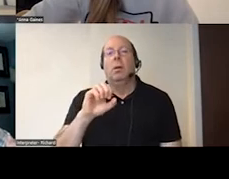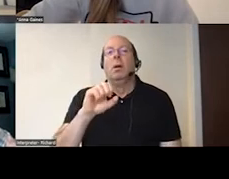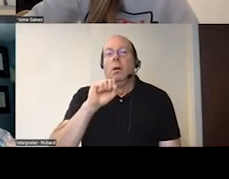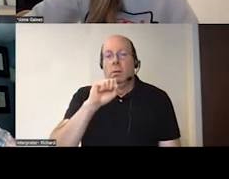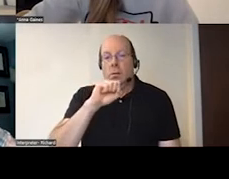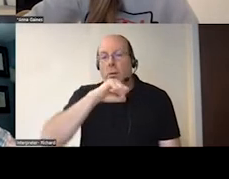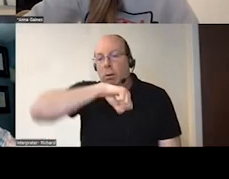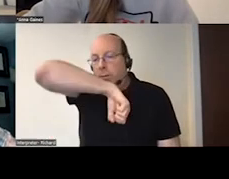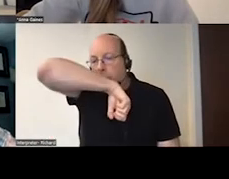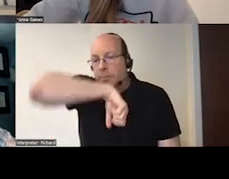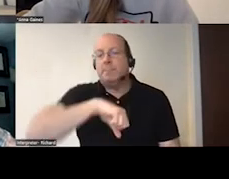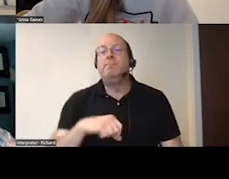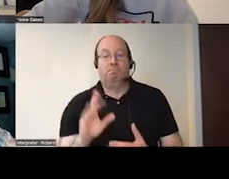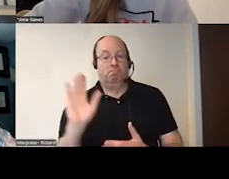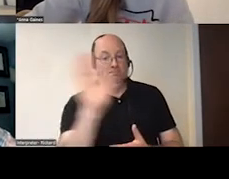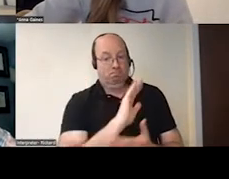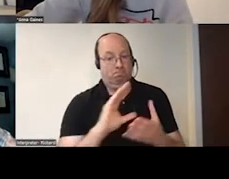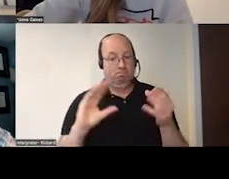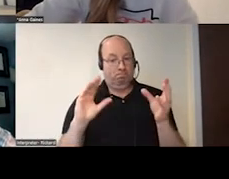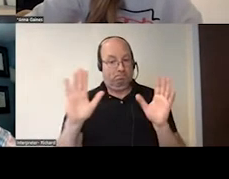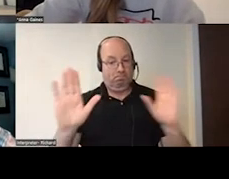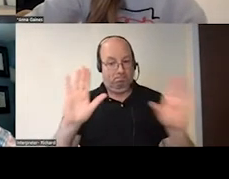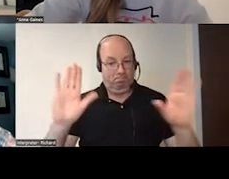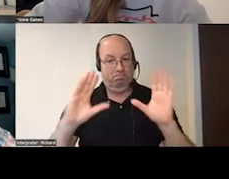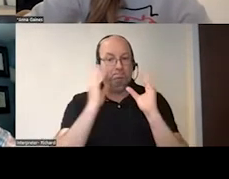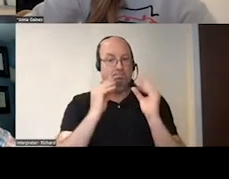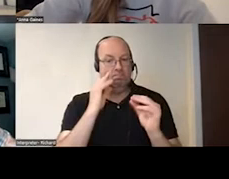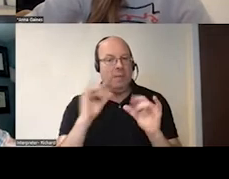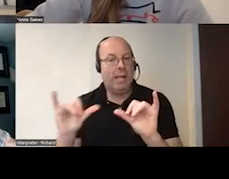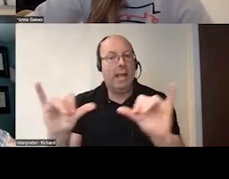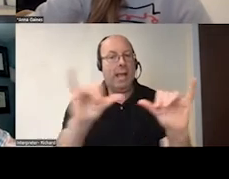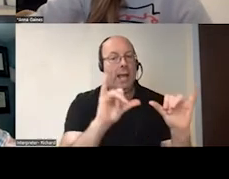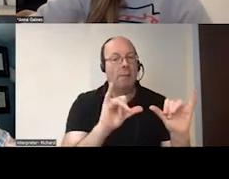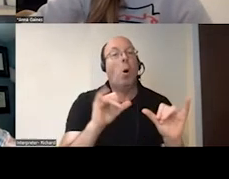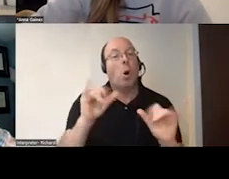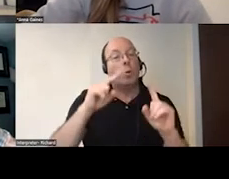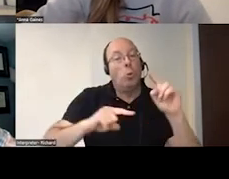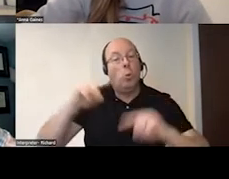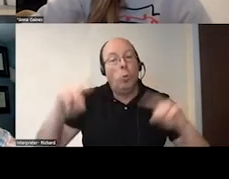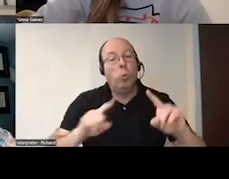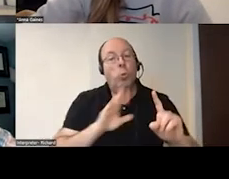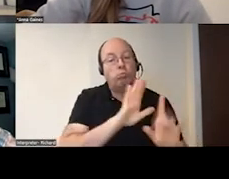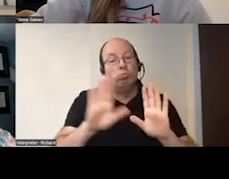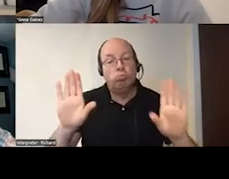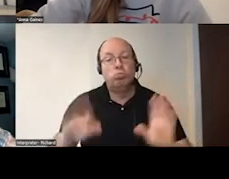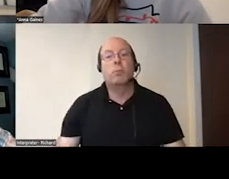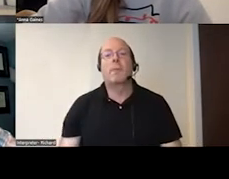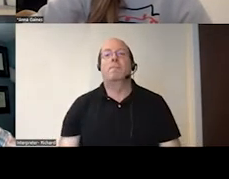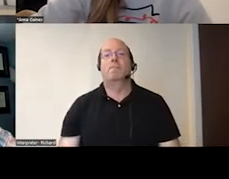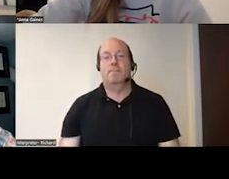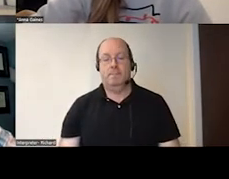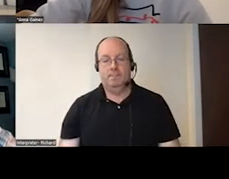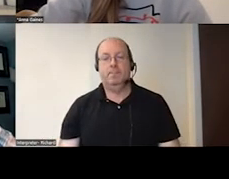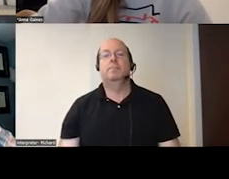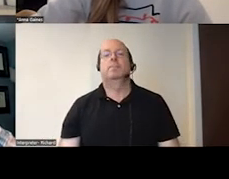that you've shared are, I think, very common, and in some cases they're unique, But one of the things I wanted to ask all of you is